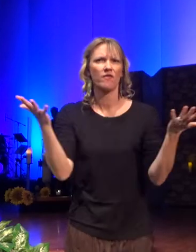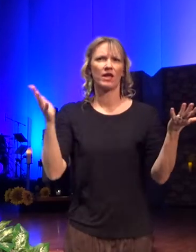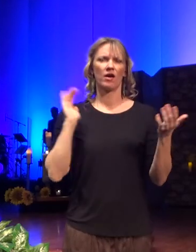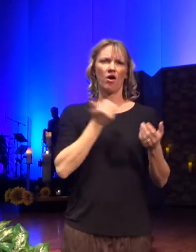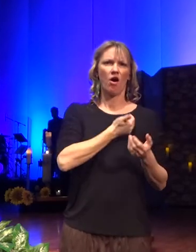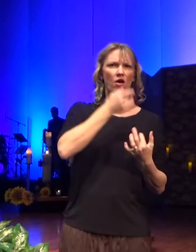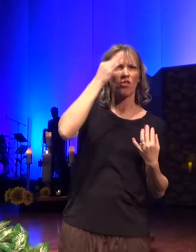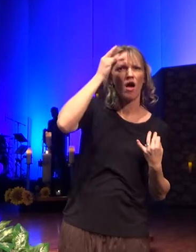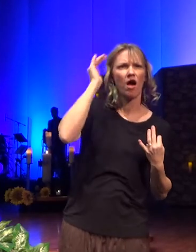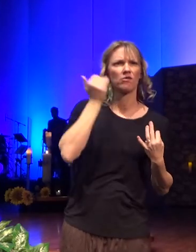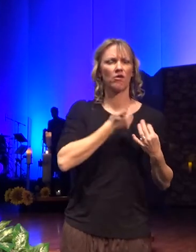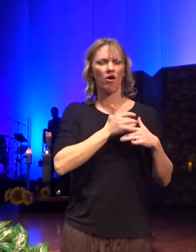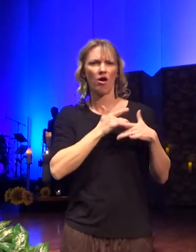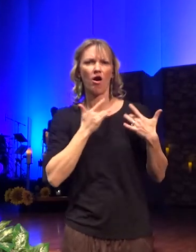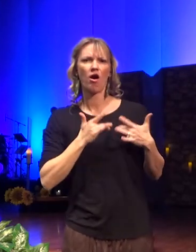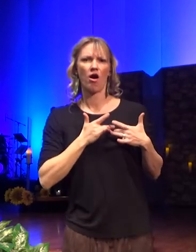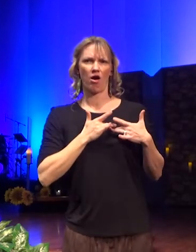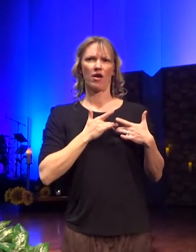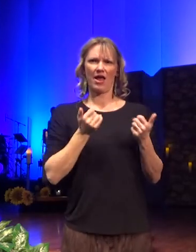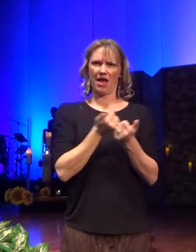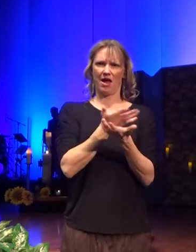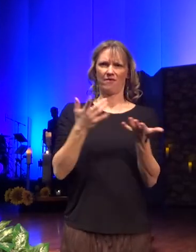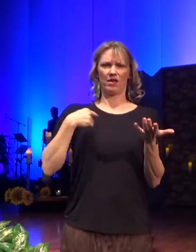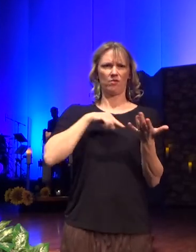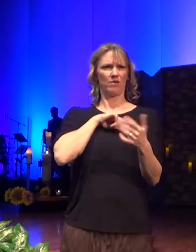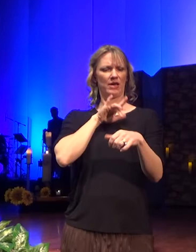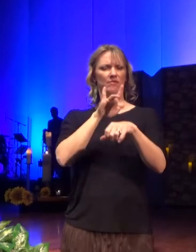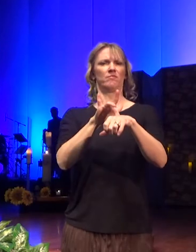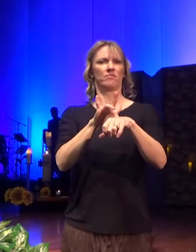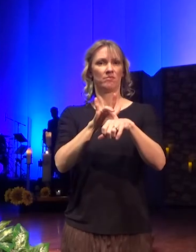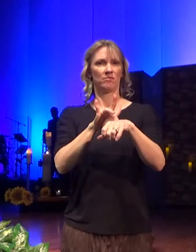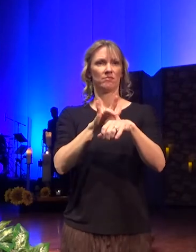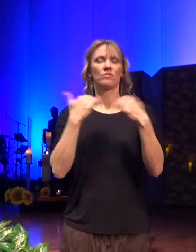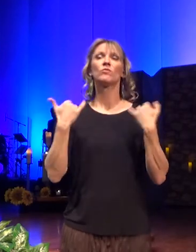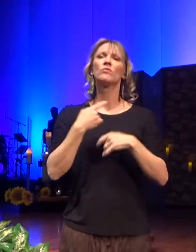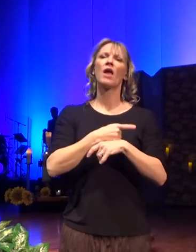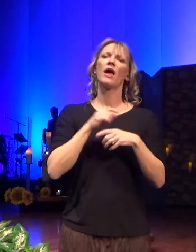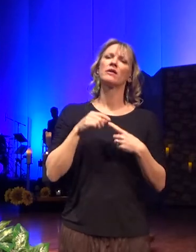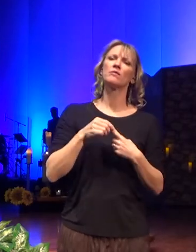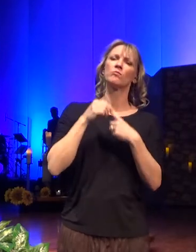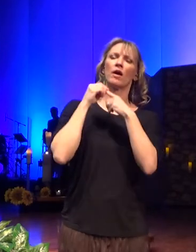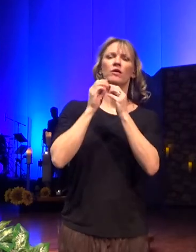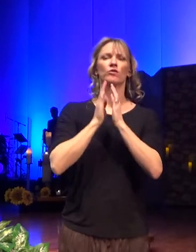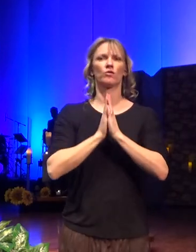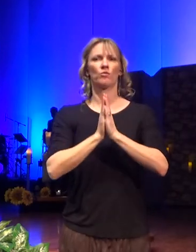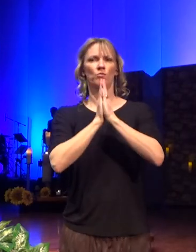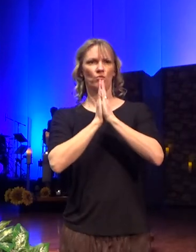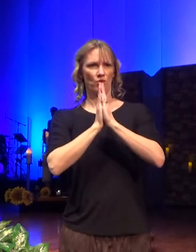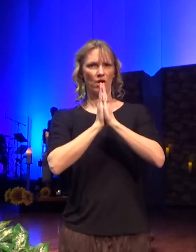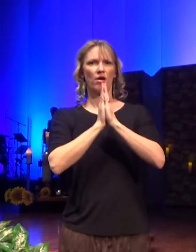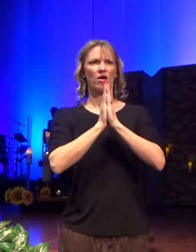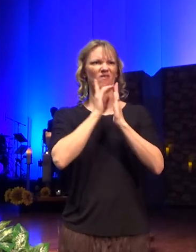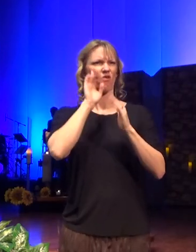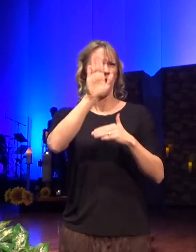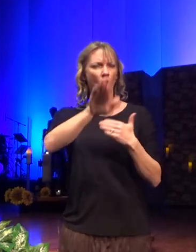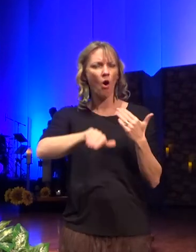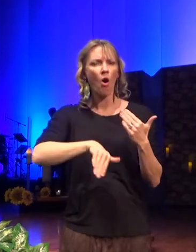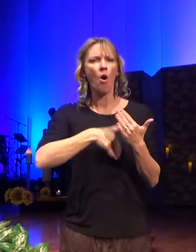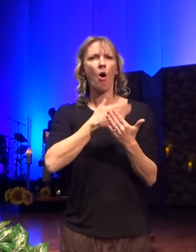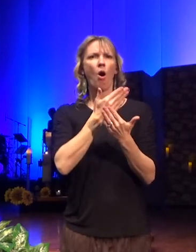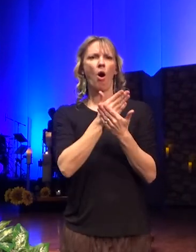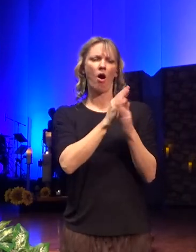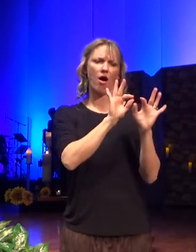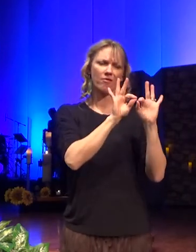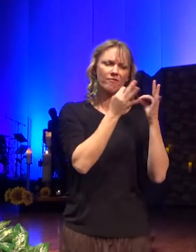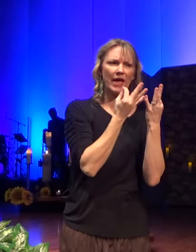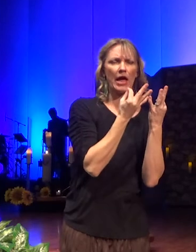our thoughts and with our heart. And I behold a special prayer this day, lifting it for all